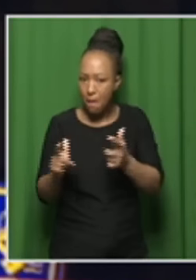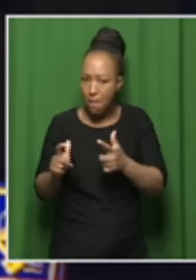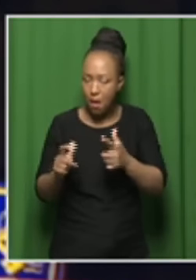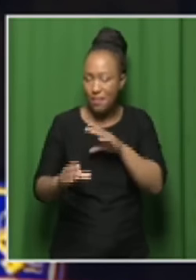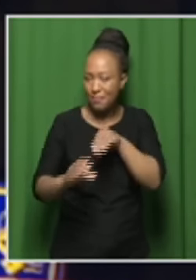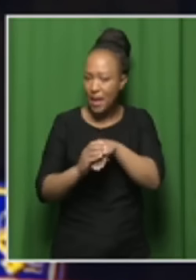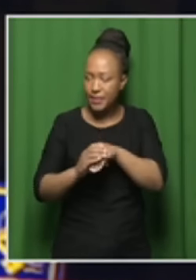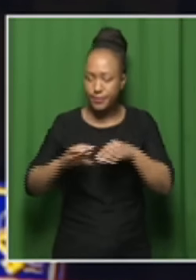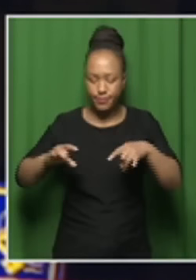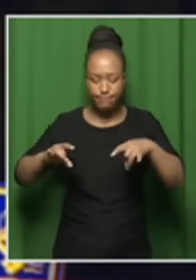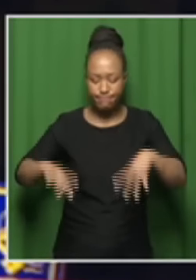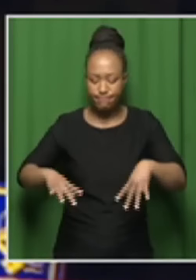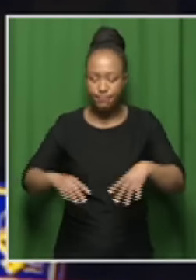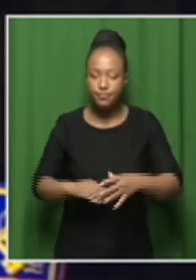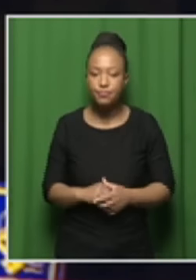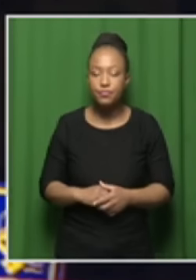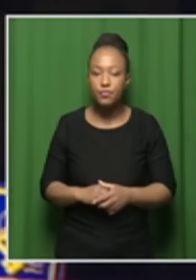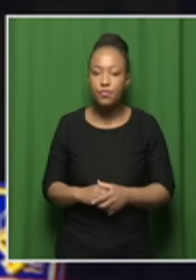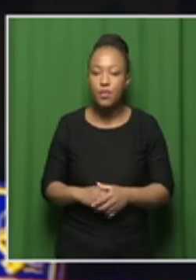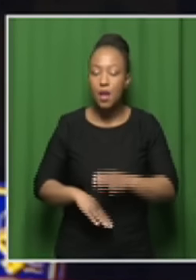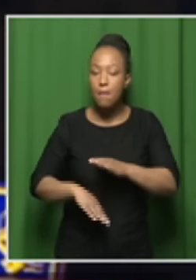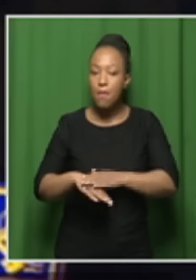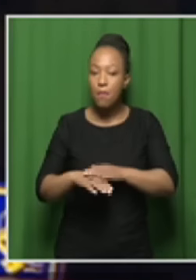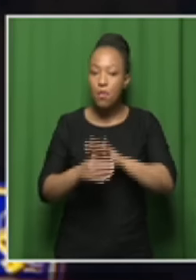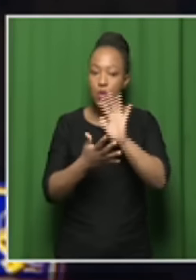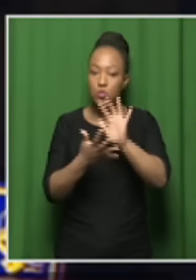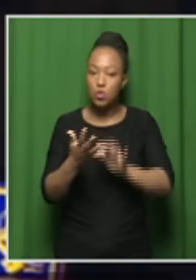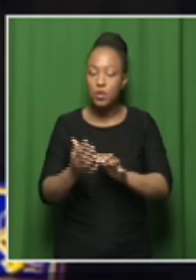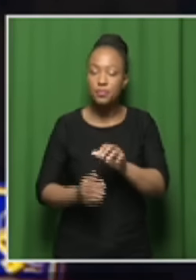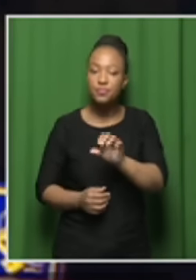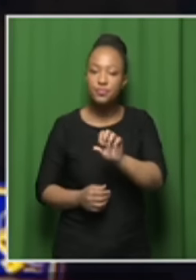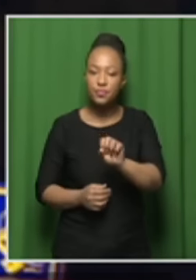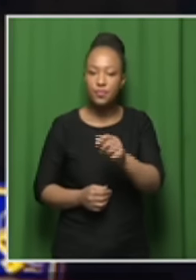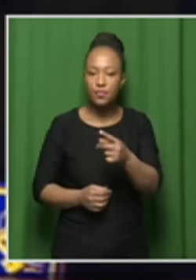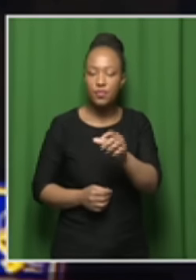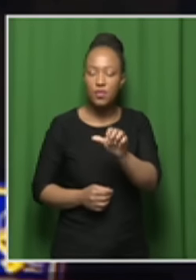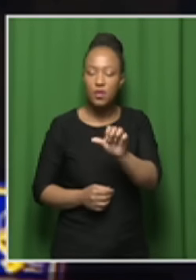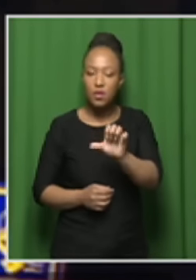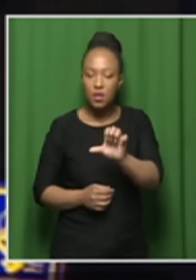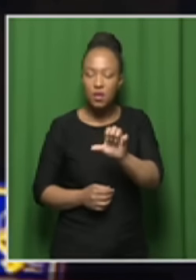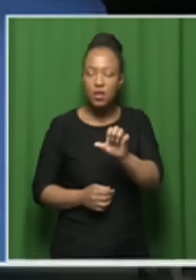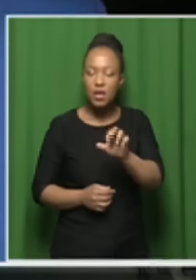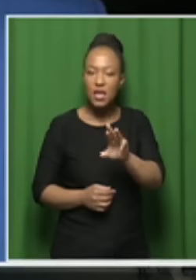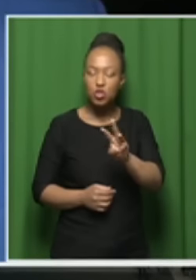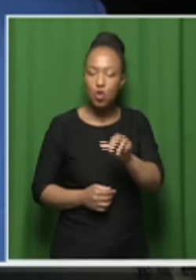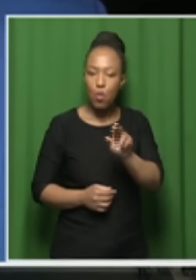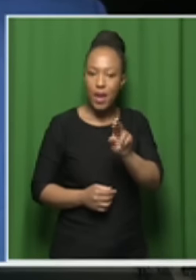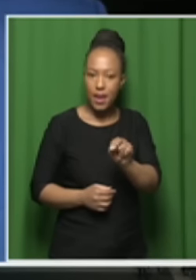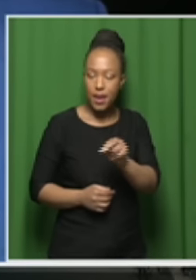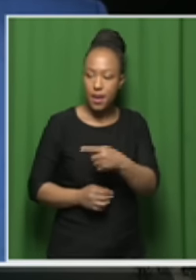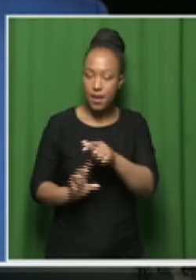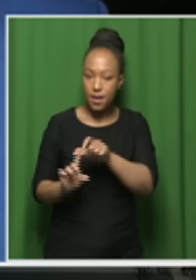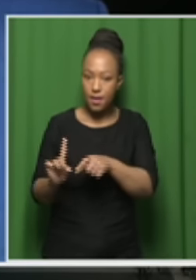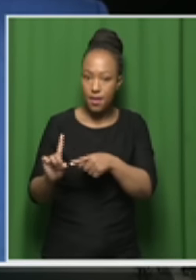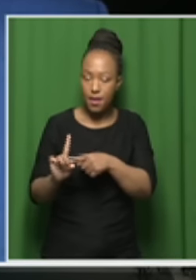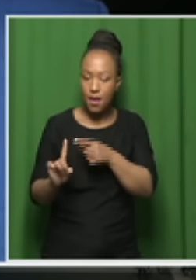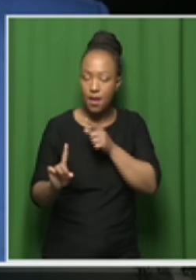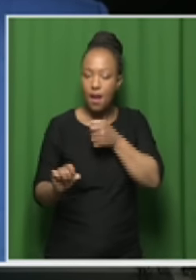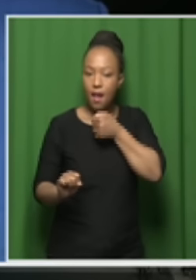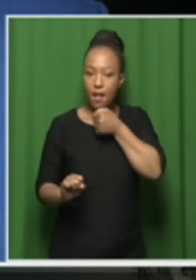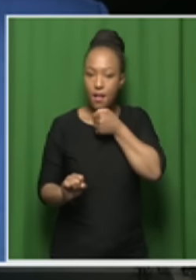All right, for more on this story, let's bring in SABC News correspondent Sherwin Bryce. Sherwin, this is obviously a very